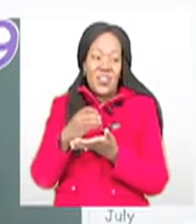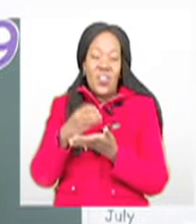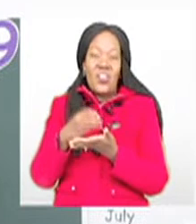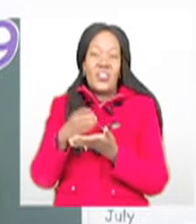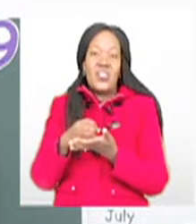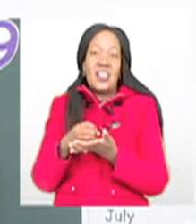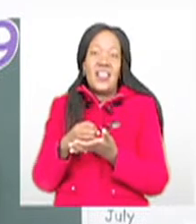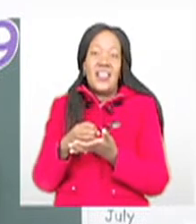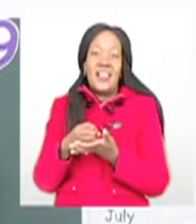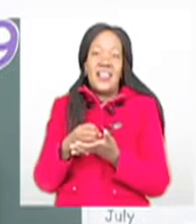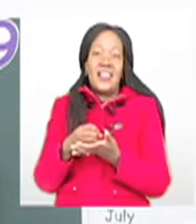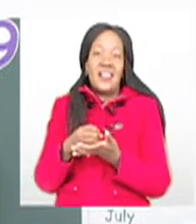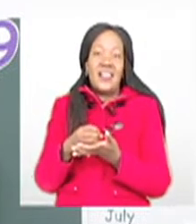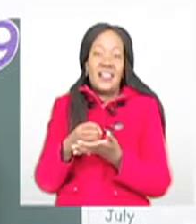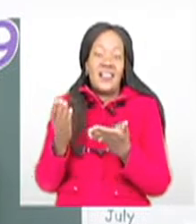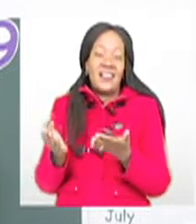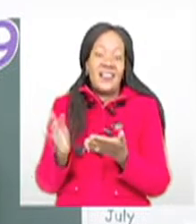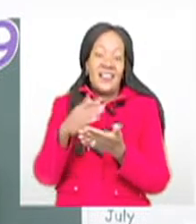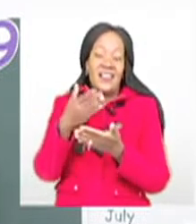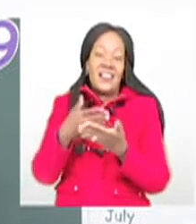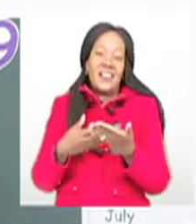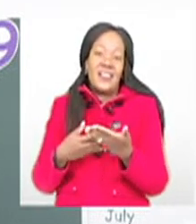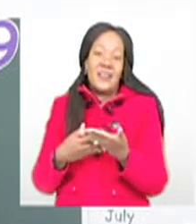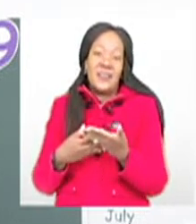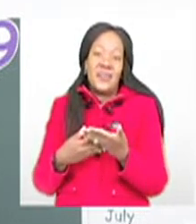move back to our booklet